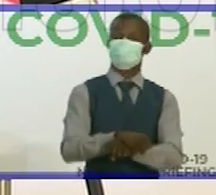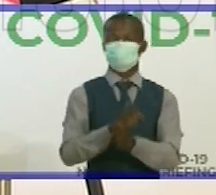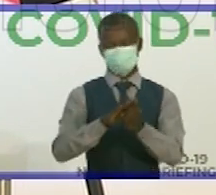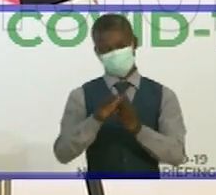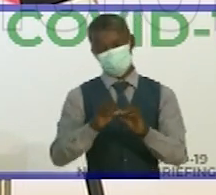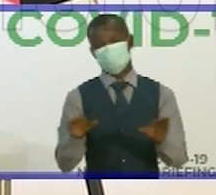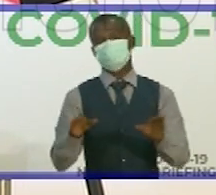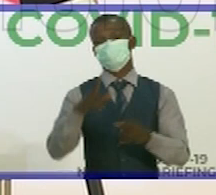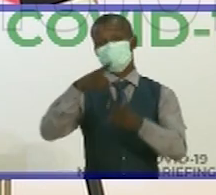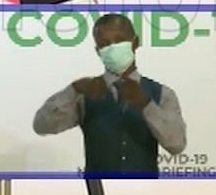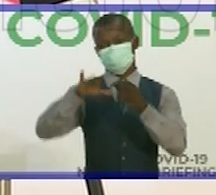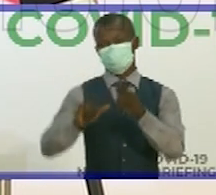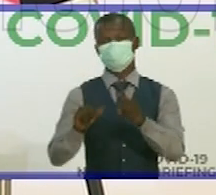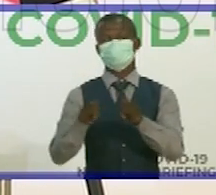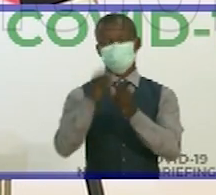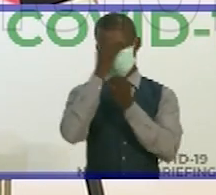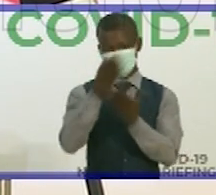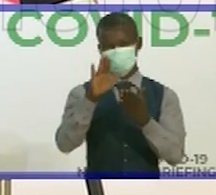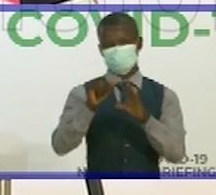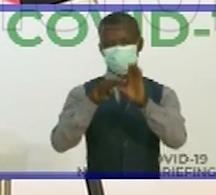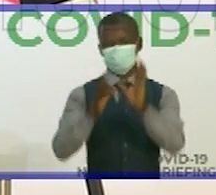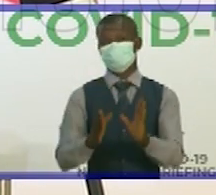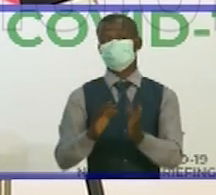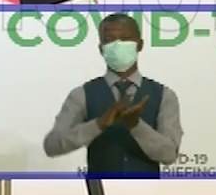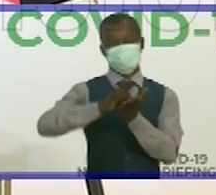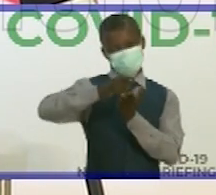Finally, as mentioned by the chairman, next week